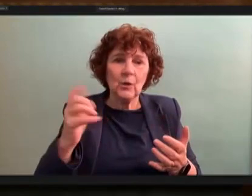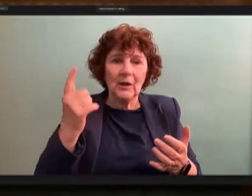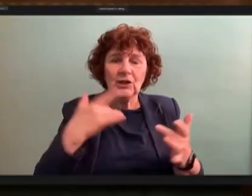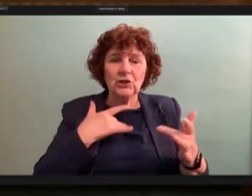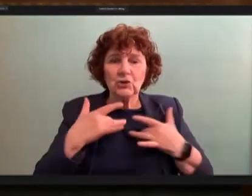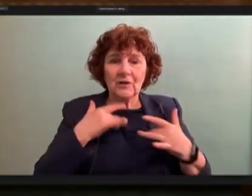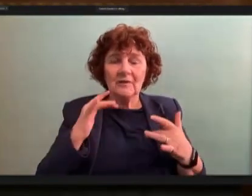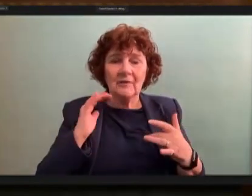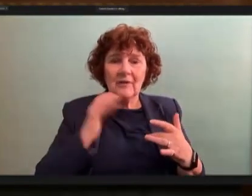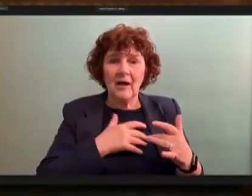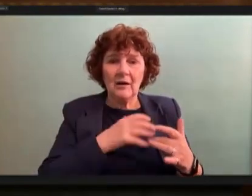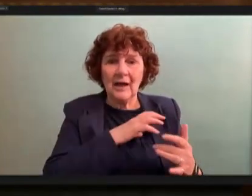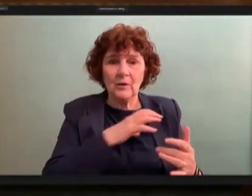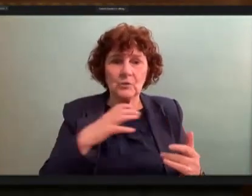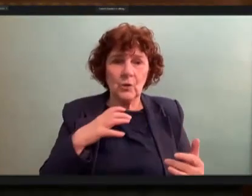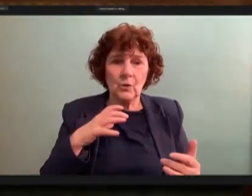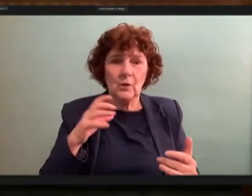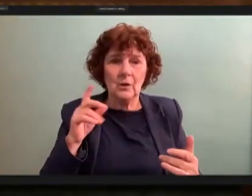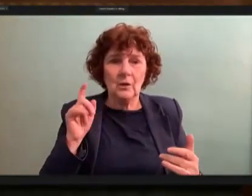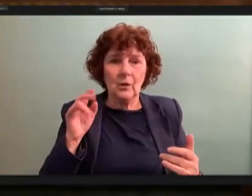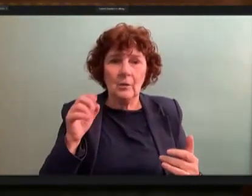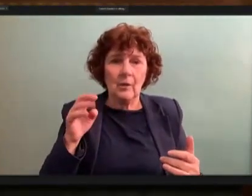Karamaf, Hukuma,